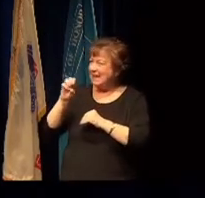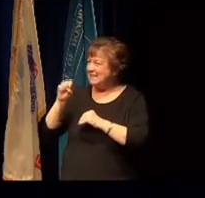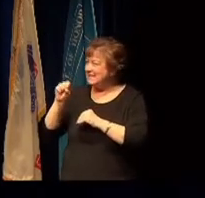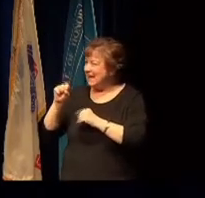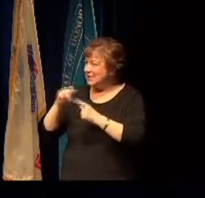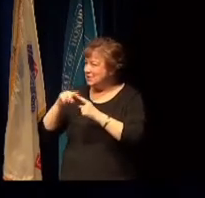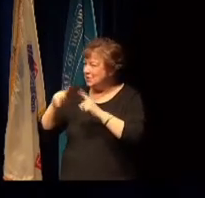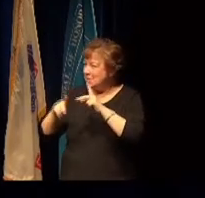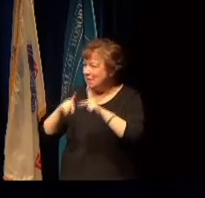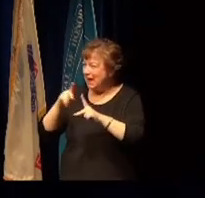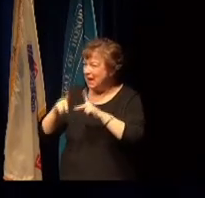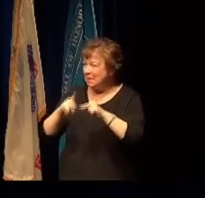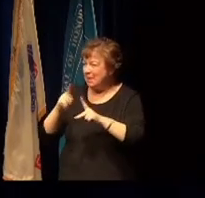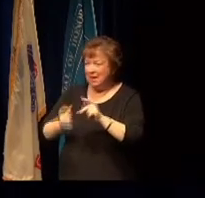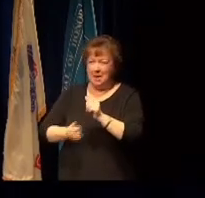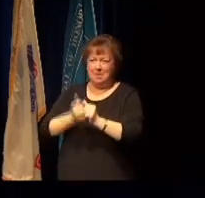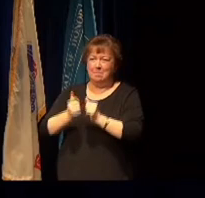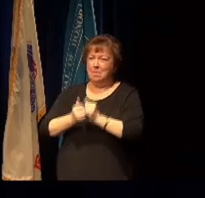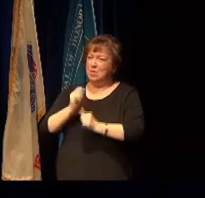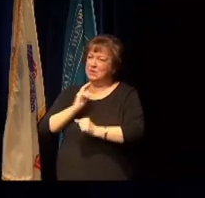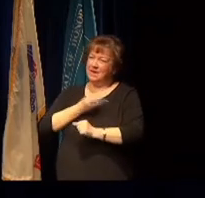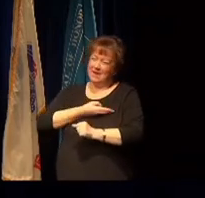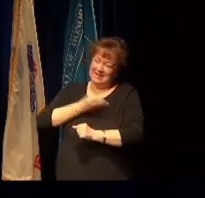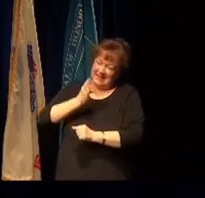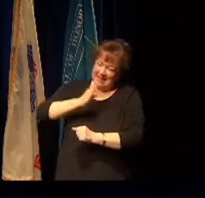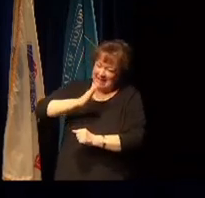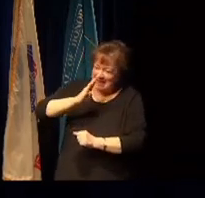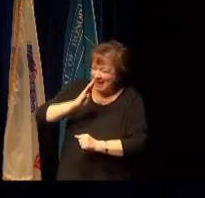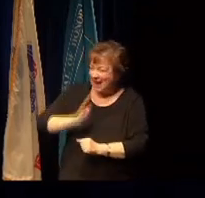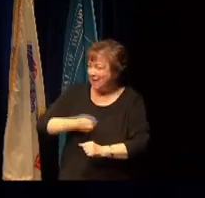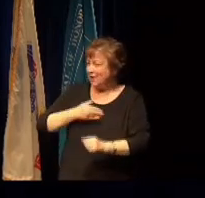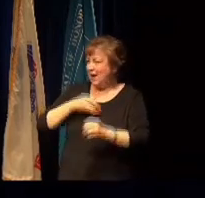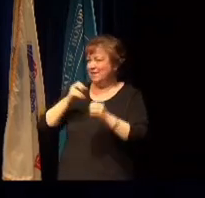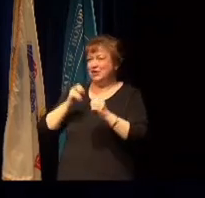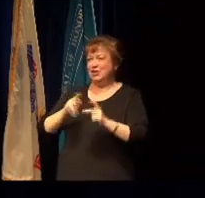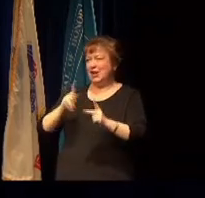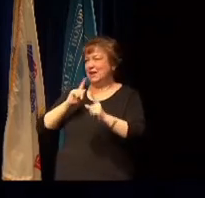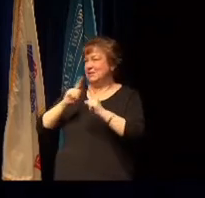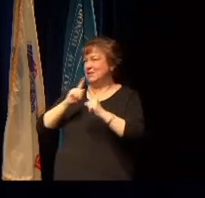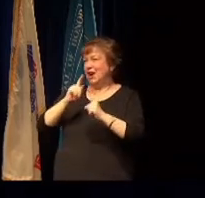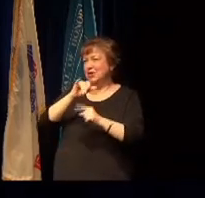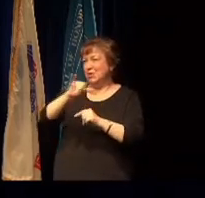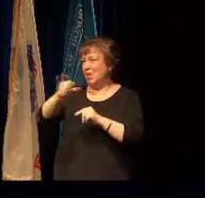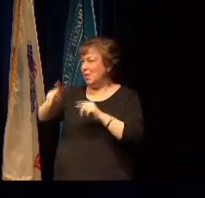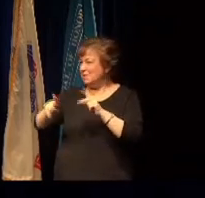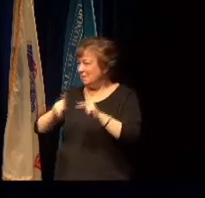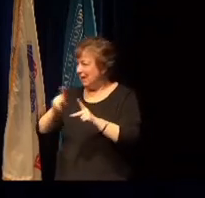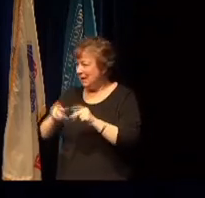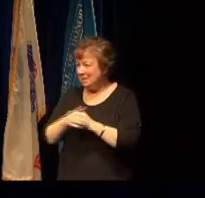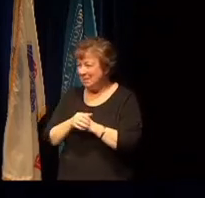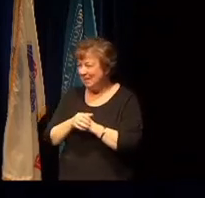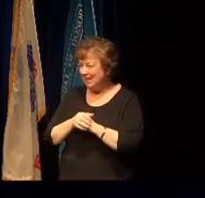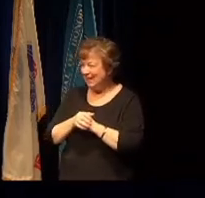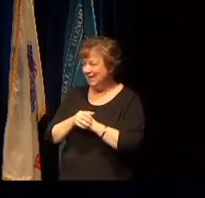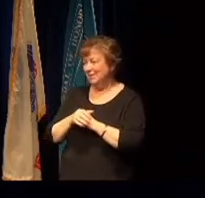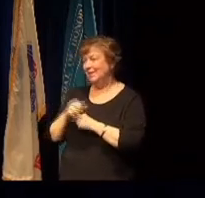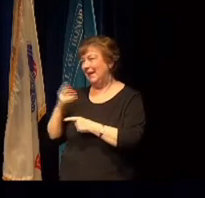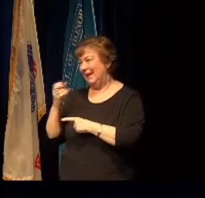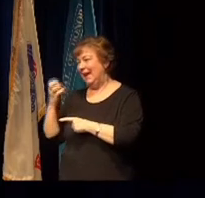most of us will never, ever be able to talk to. Ever be able to talk to. Like I was telling him something,